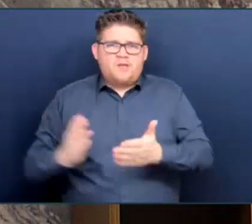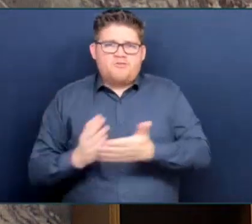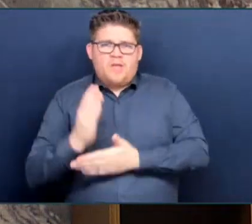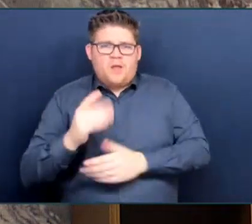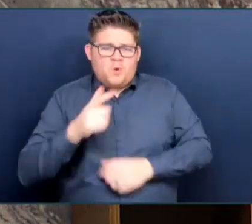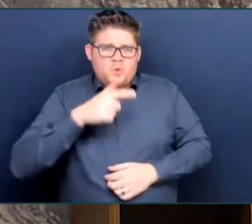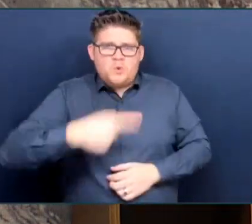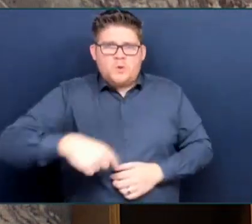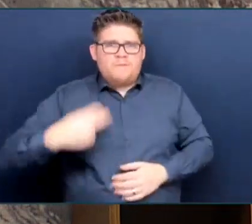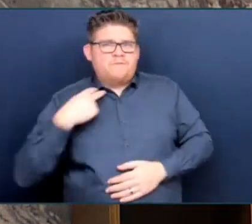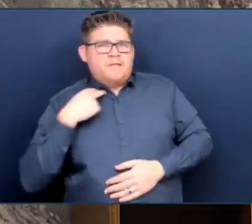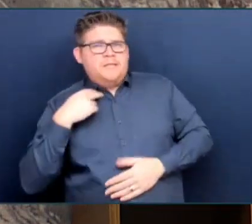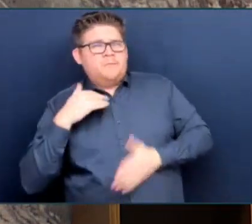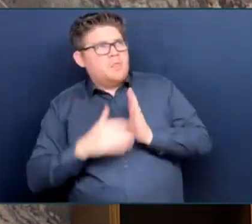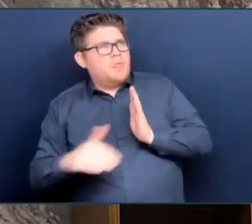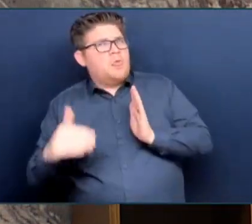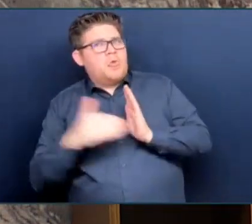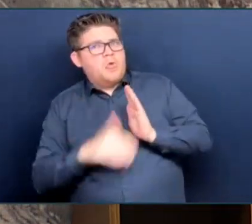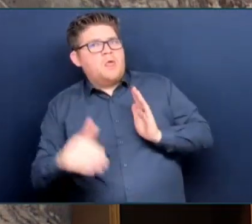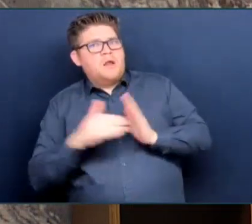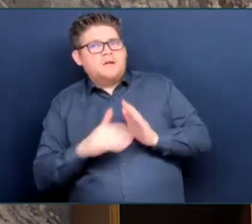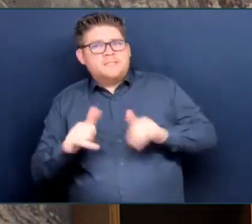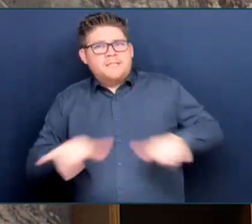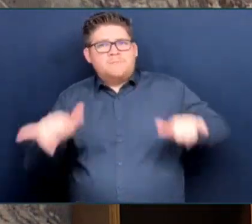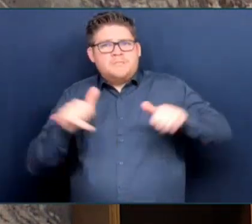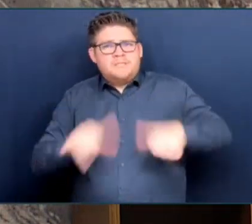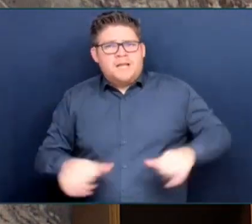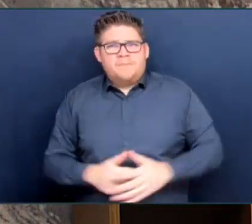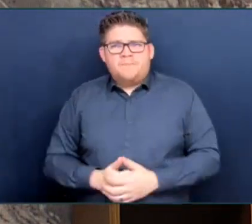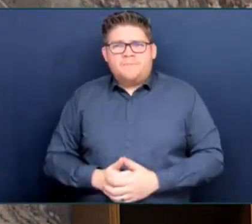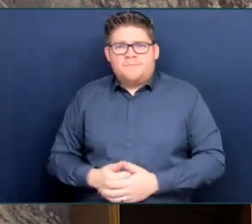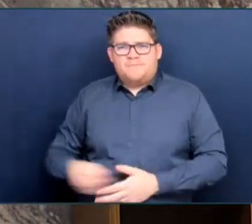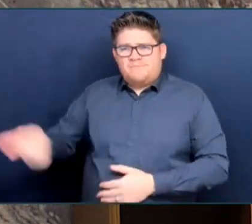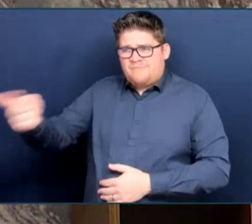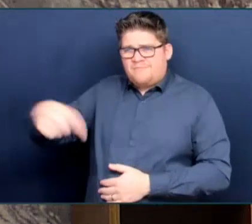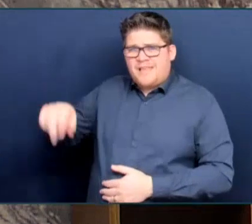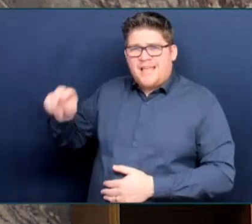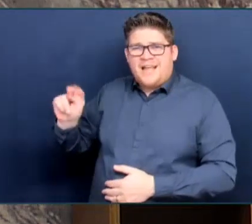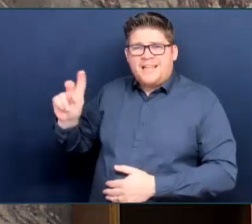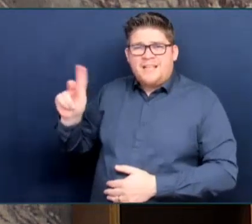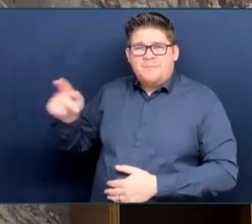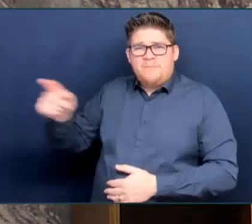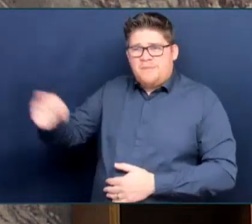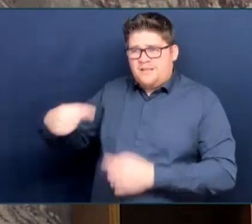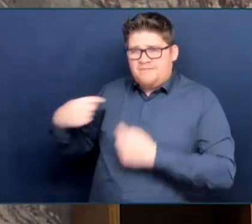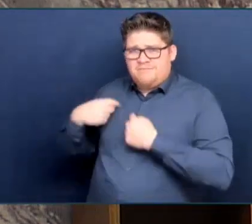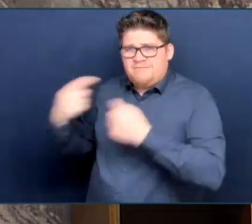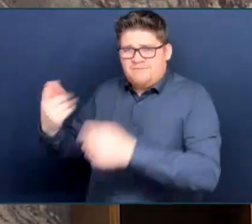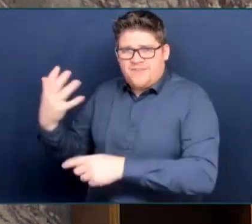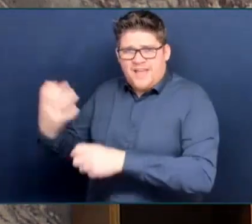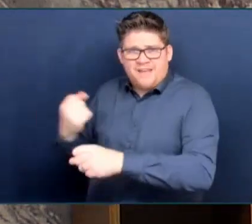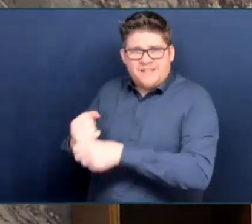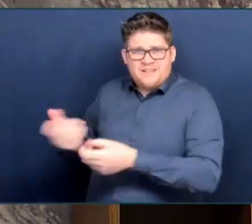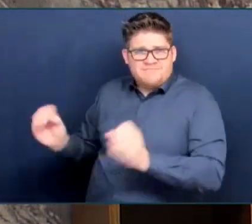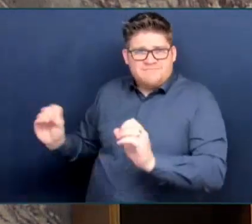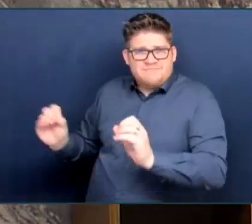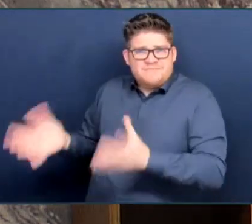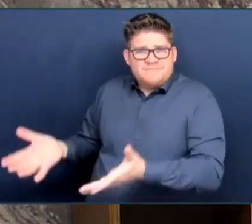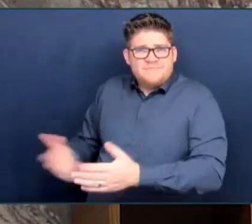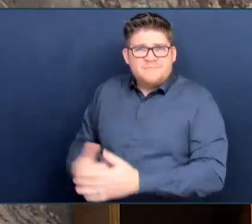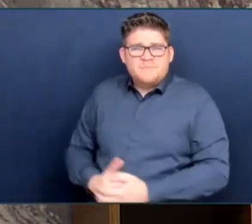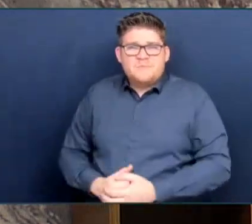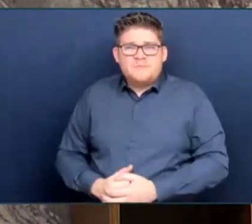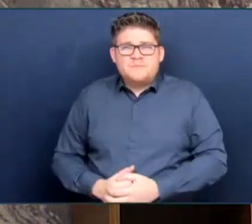private and public career. Now, as people suffer brutal violence and random attacks in downtown Vancouver, local small